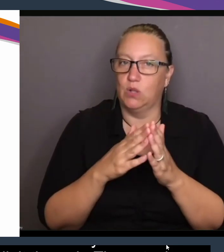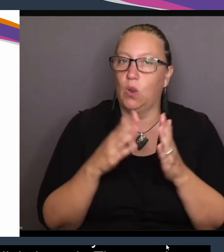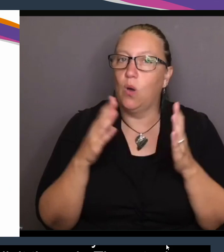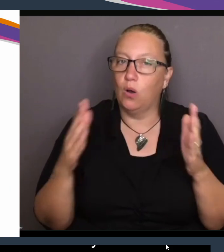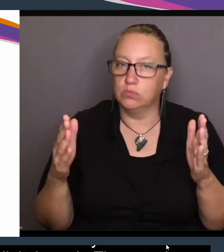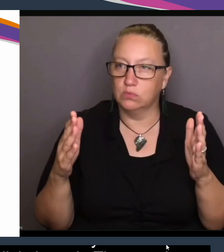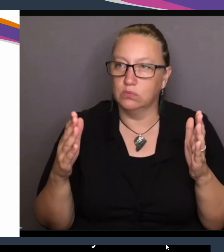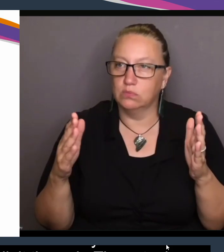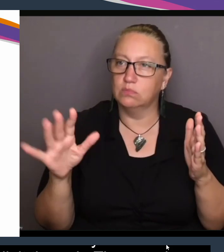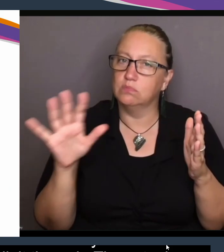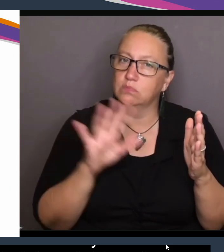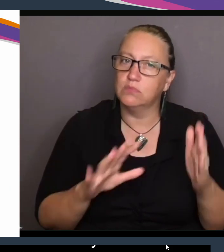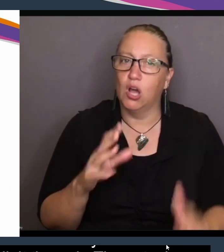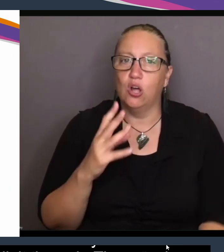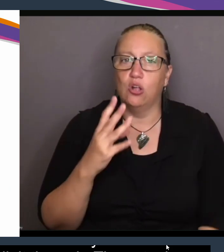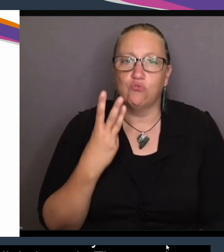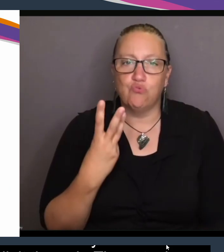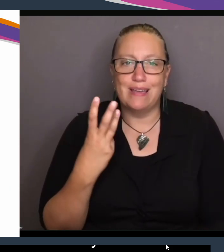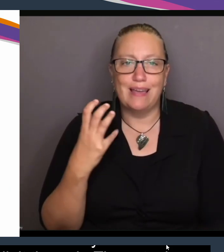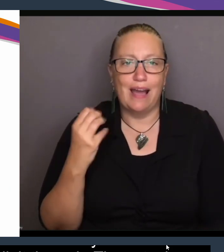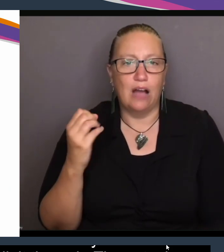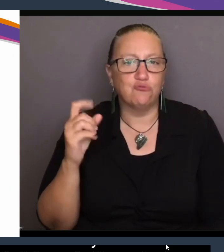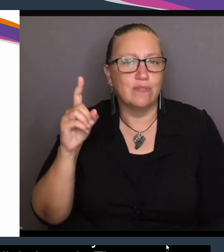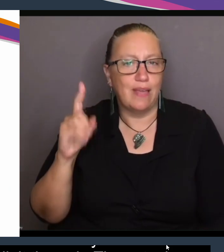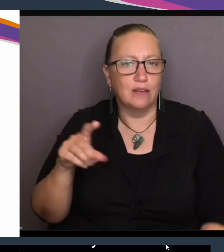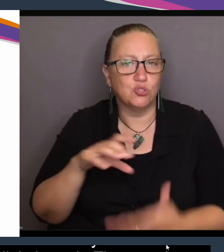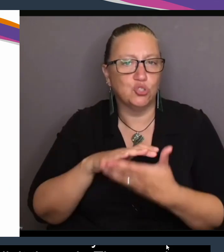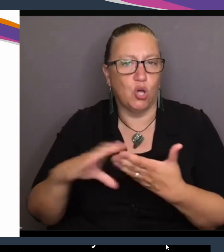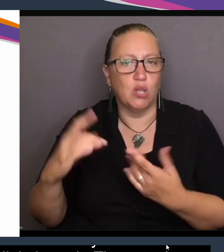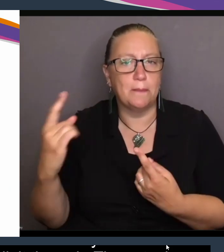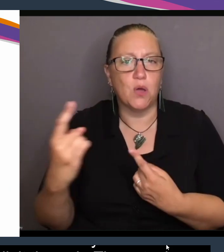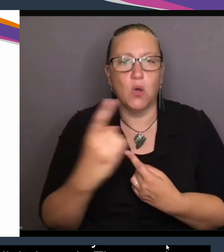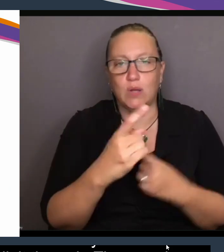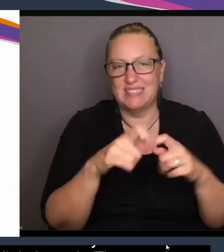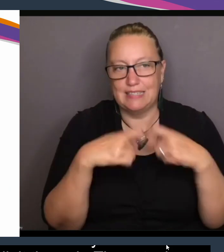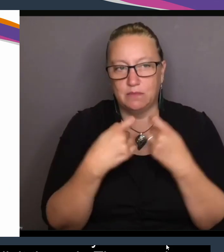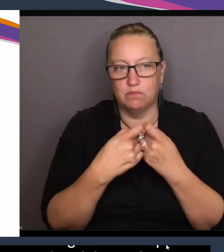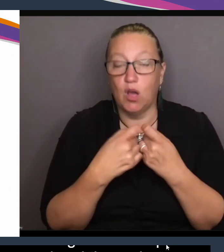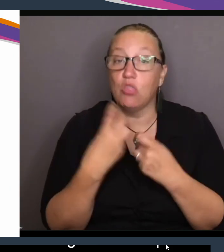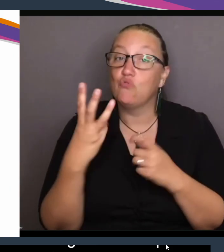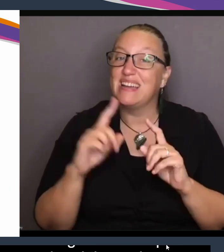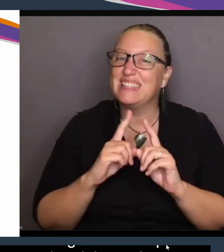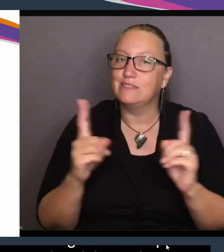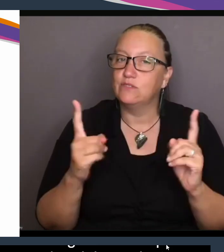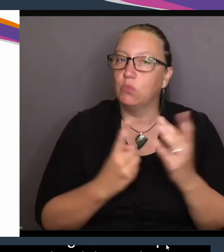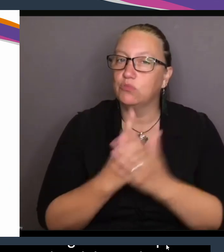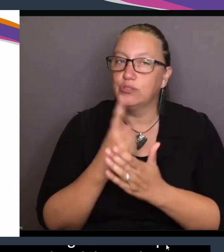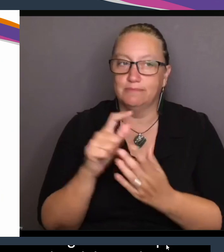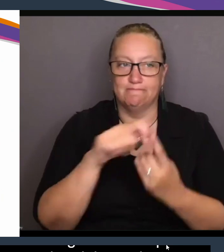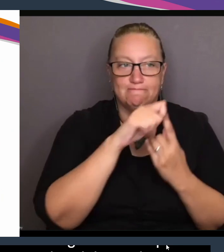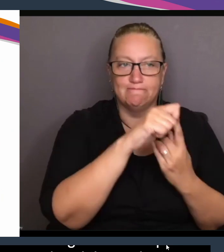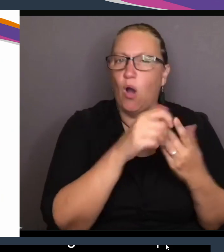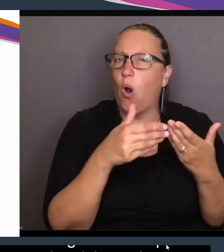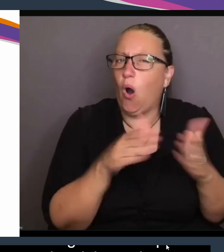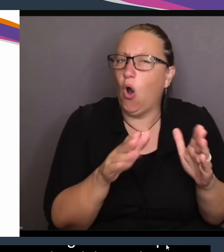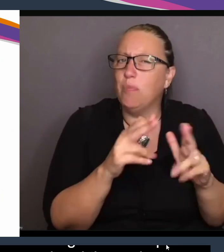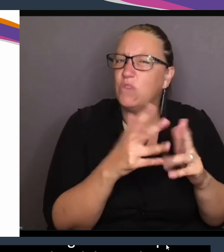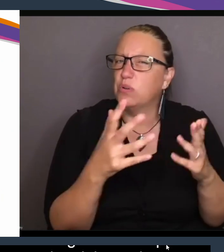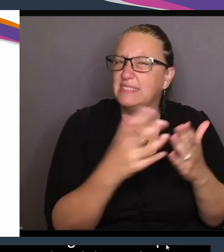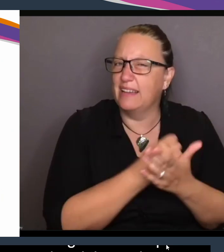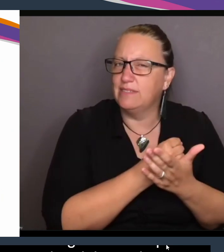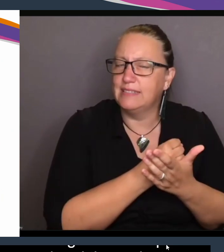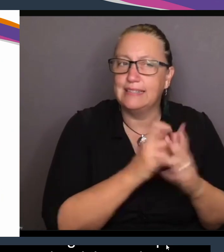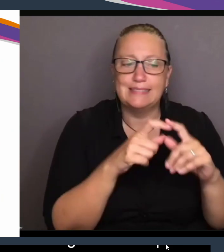per team. And there are 3 opportunities. There's an open round on safety where teams define their